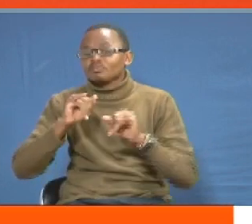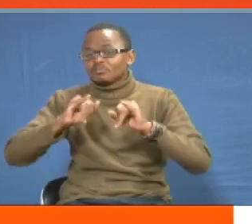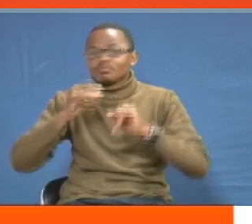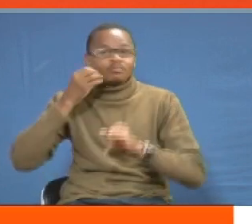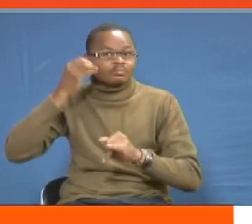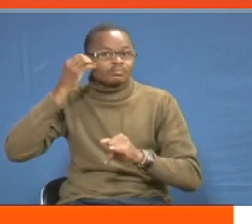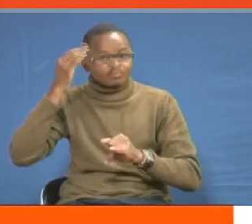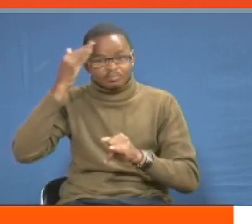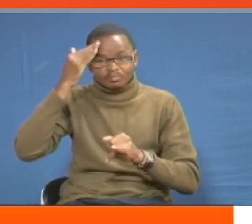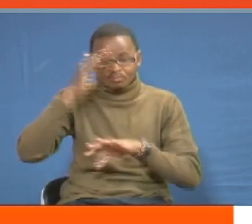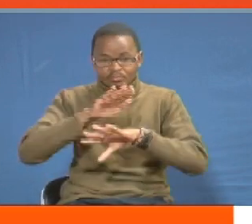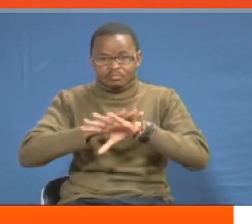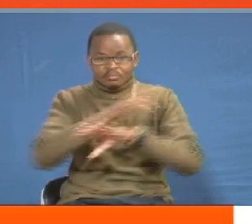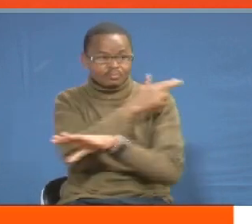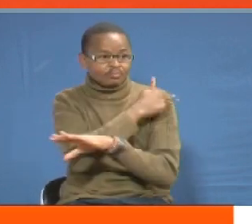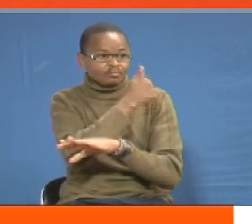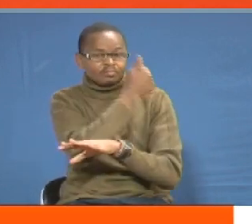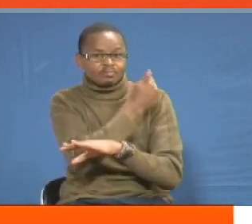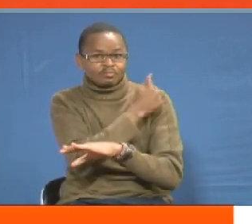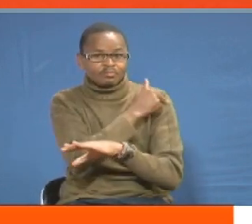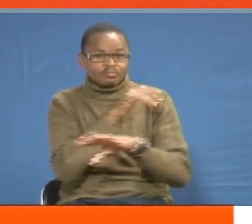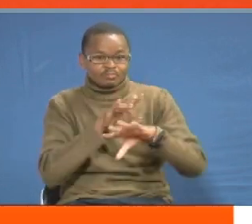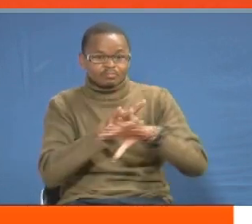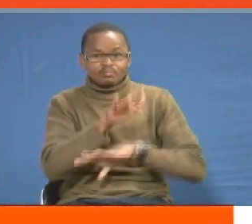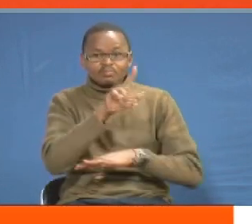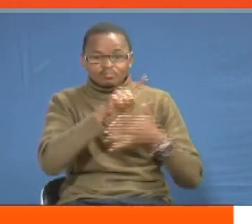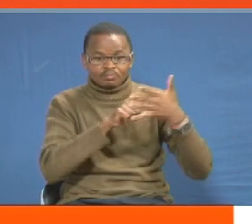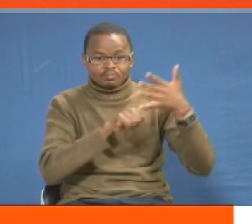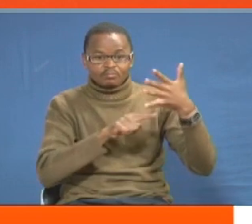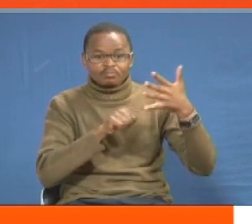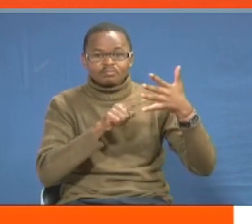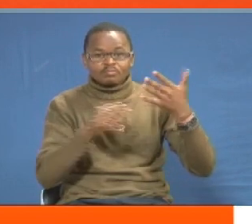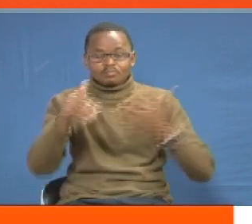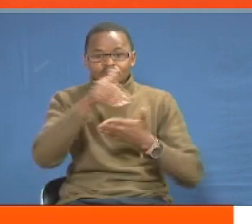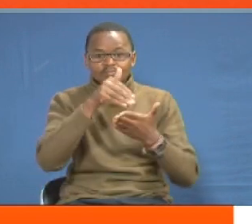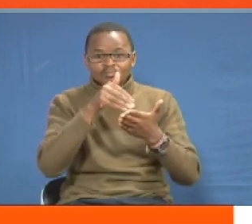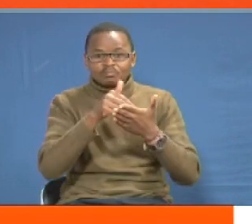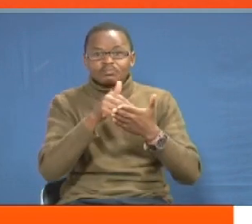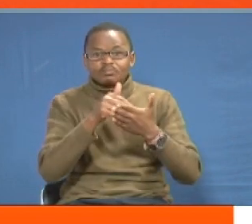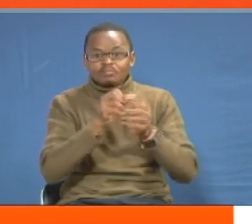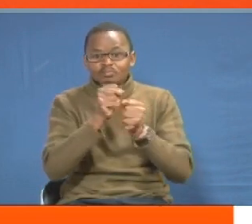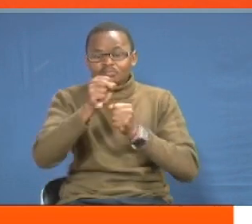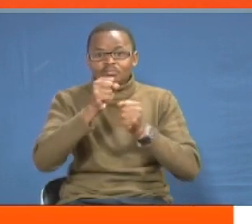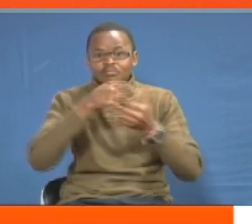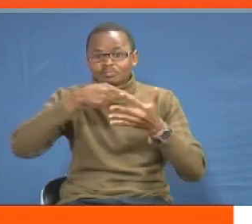to leave their home knowing that when they go to hospital, there's infection? What we capitalized on as ActionAid was to pass the right